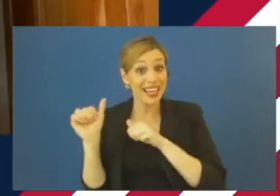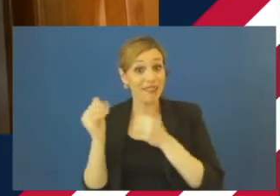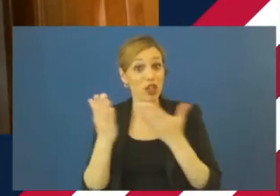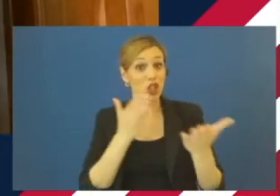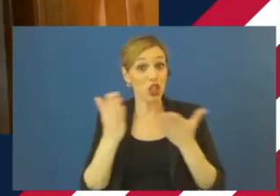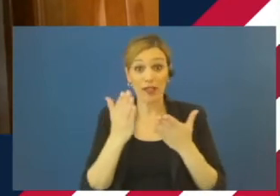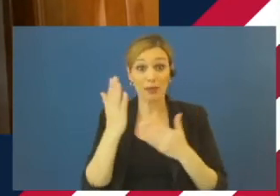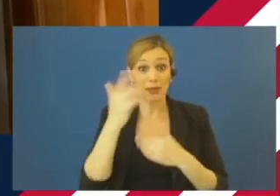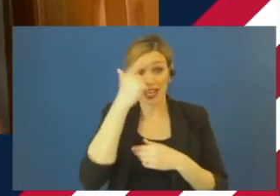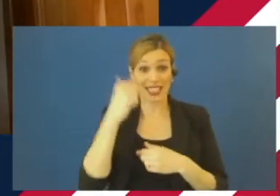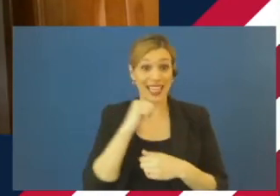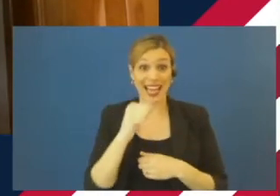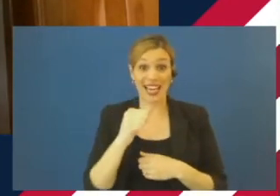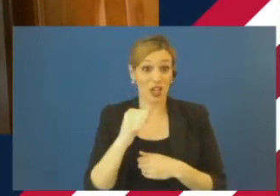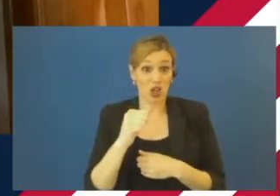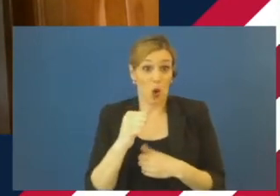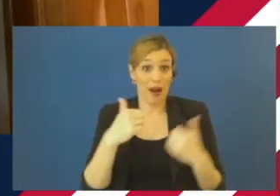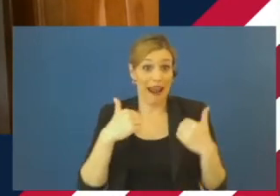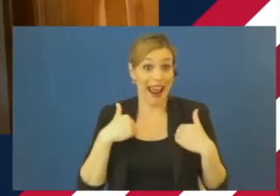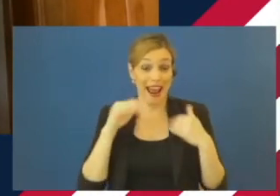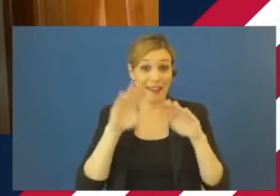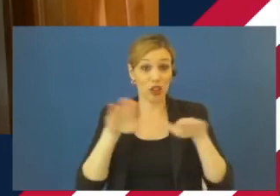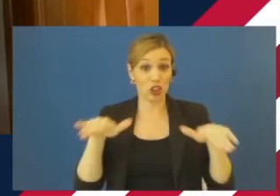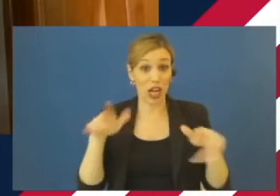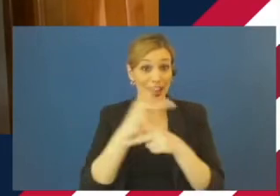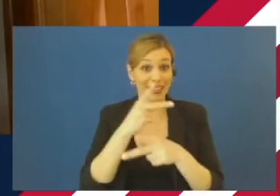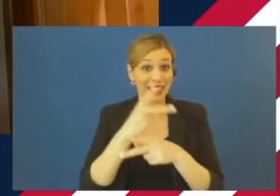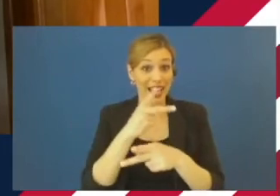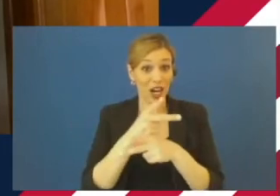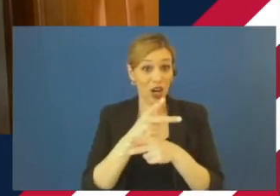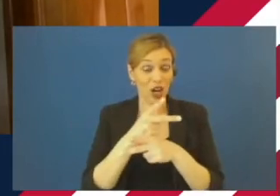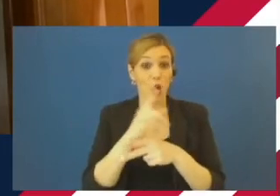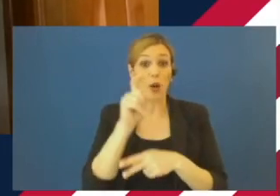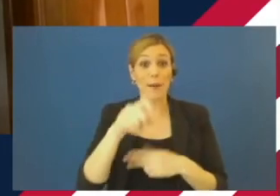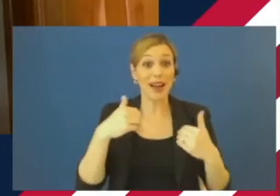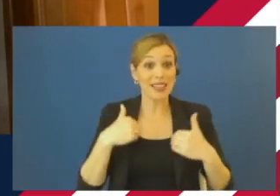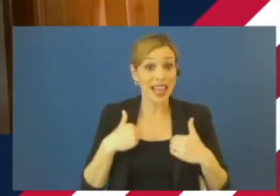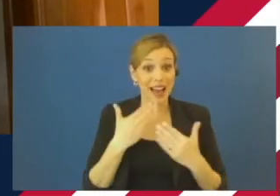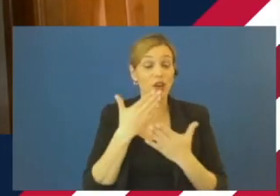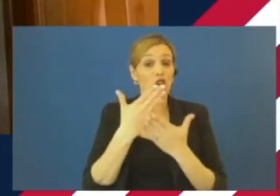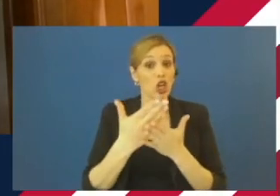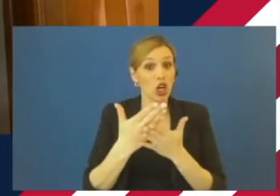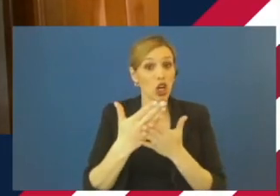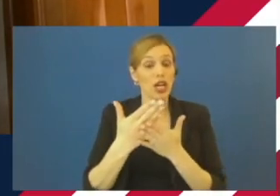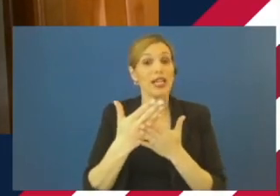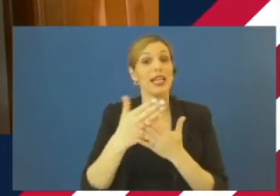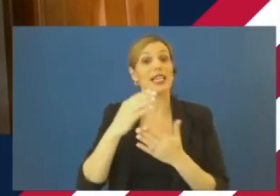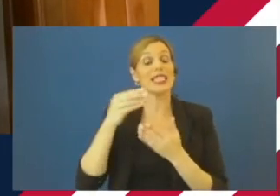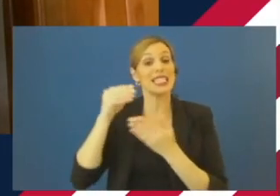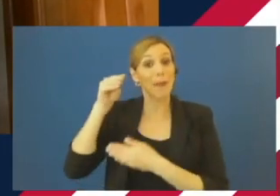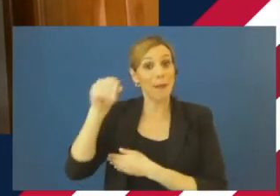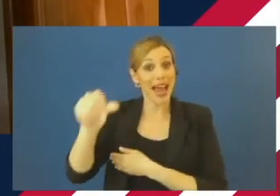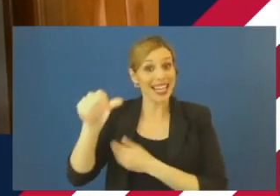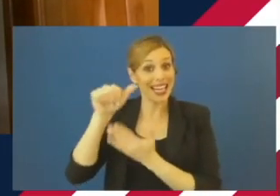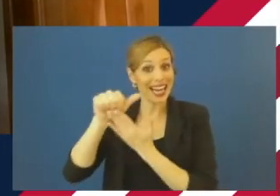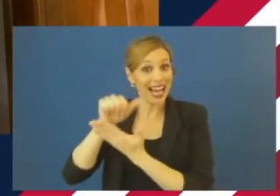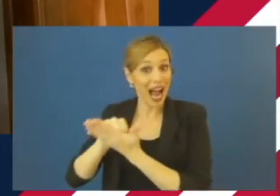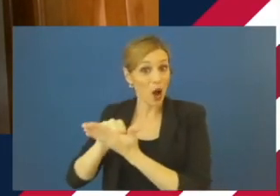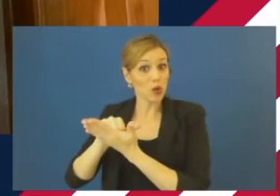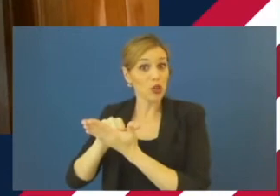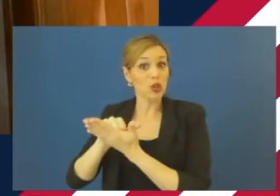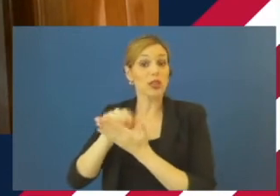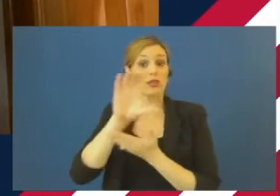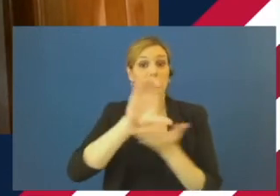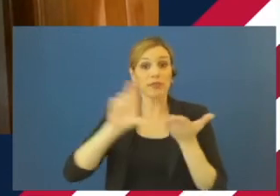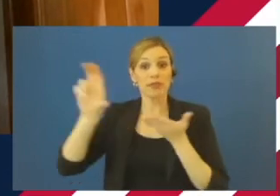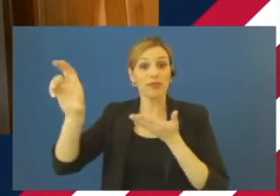explore options to create flexible spending accounts and expansion of fee assistance program, both of which will support the ability to seek childcare outside